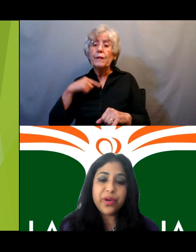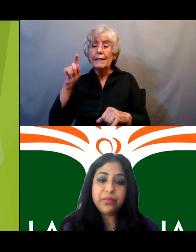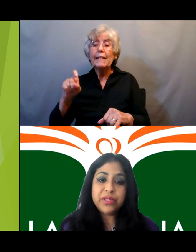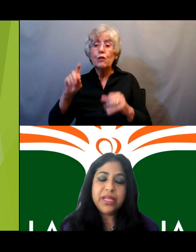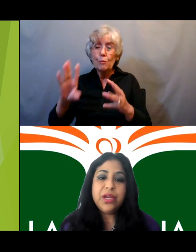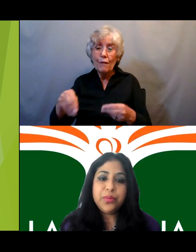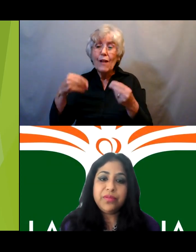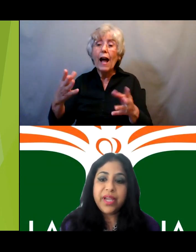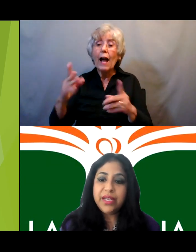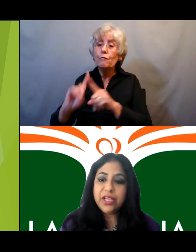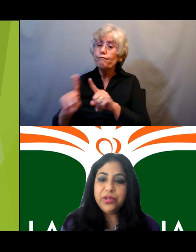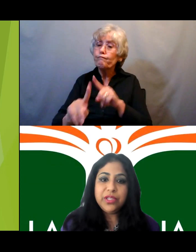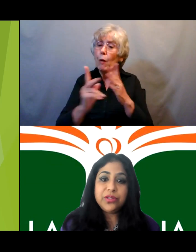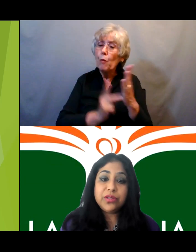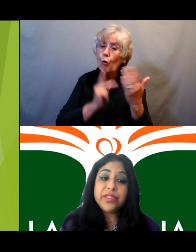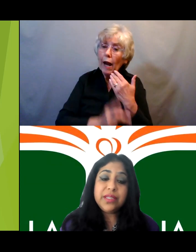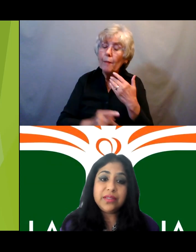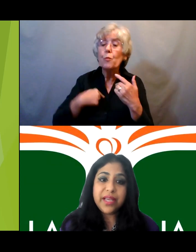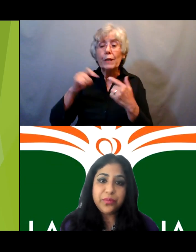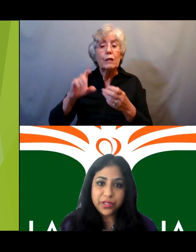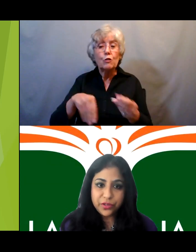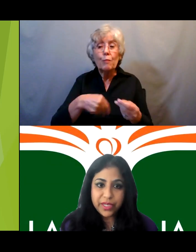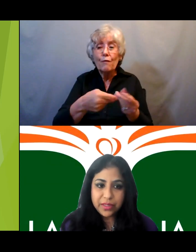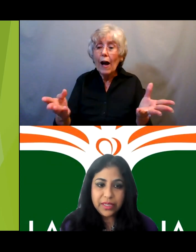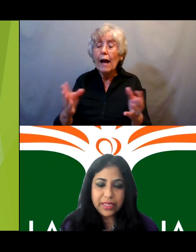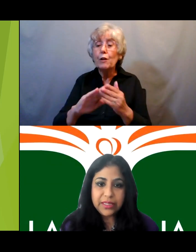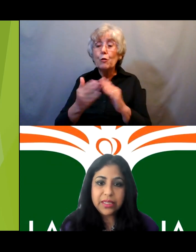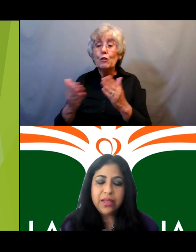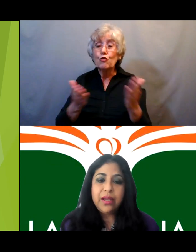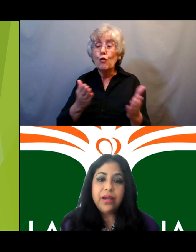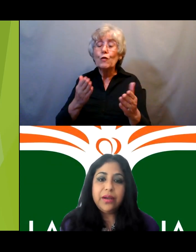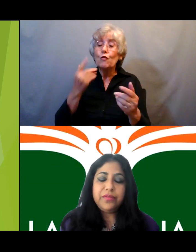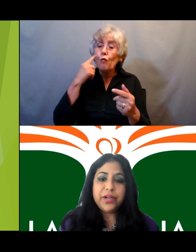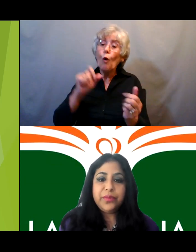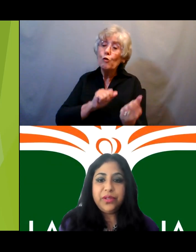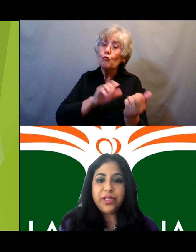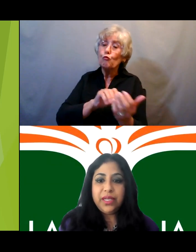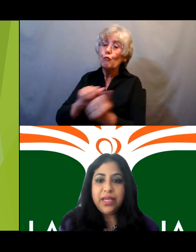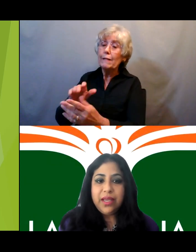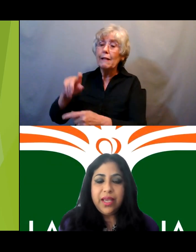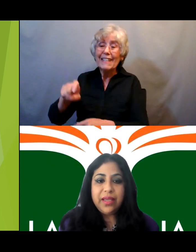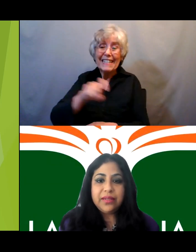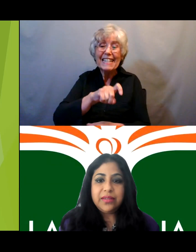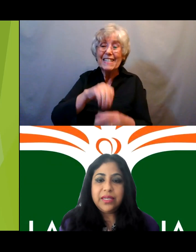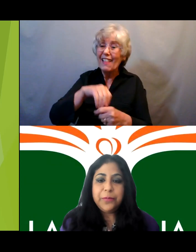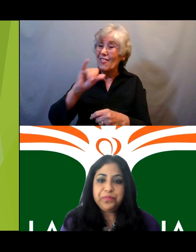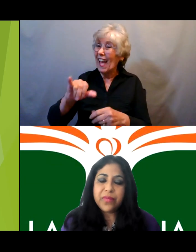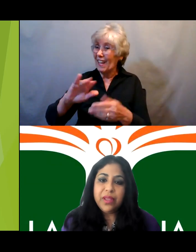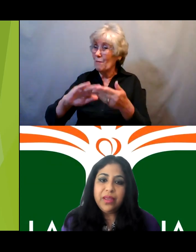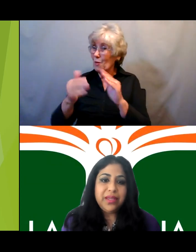provide programs, provide community services that will address the needs of our community.